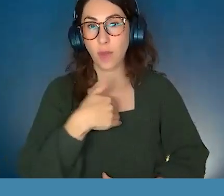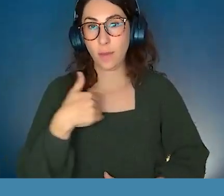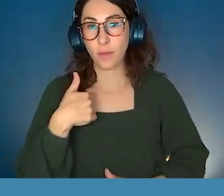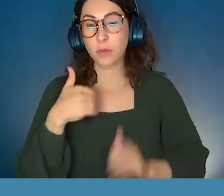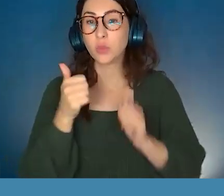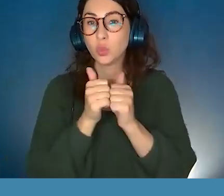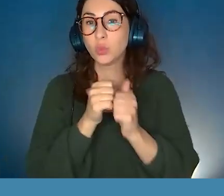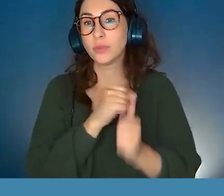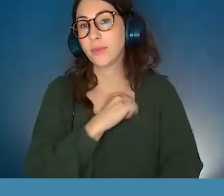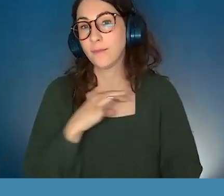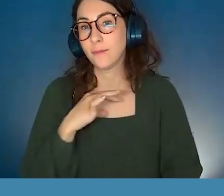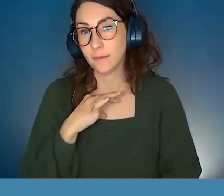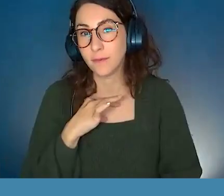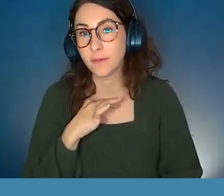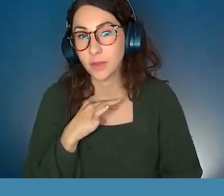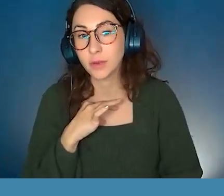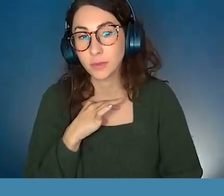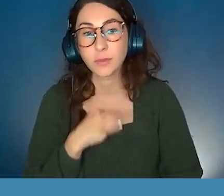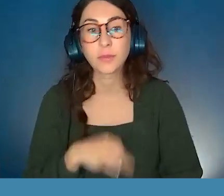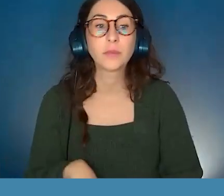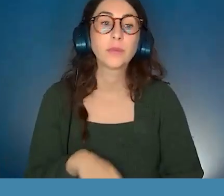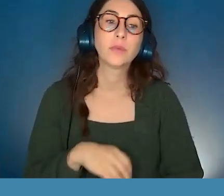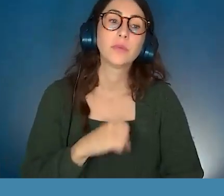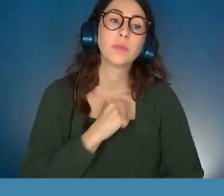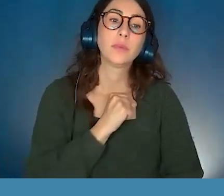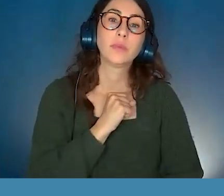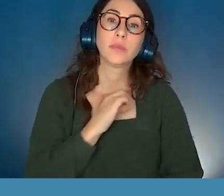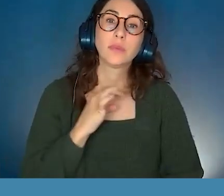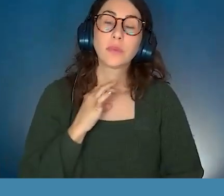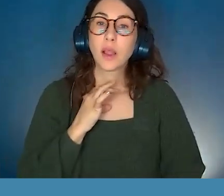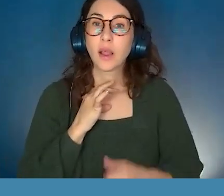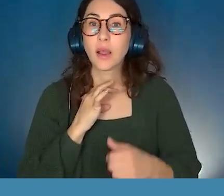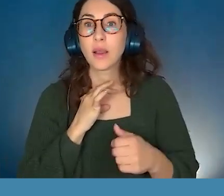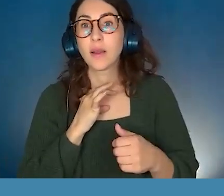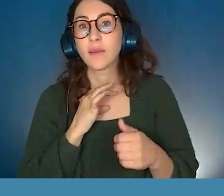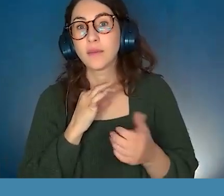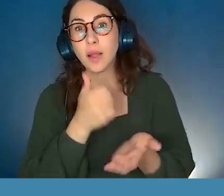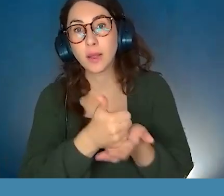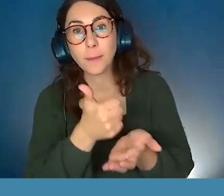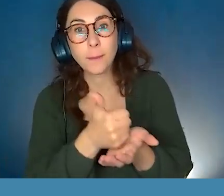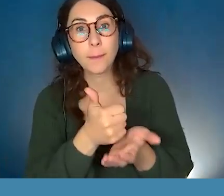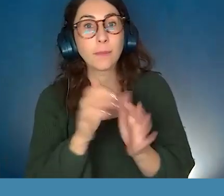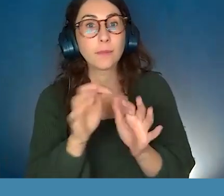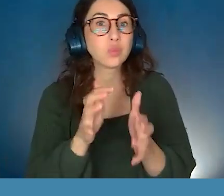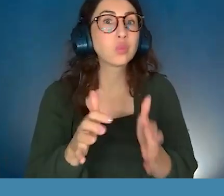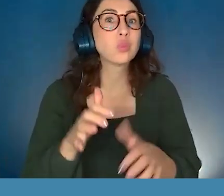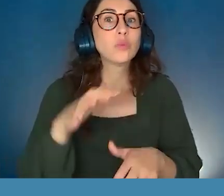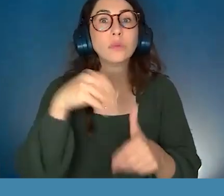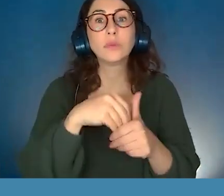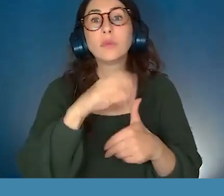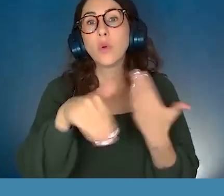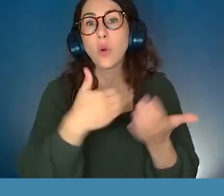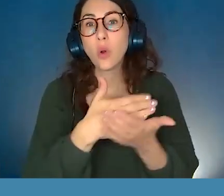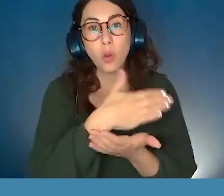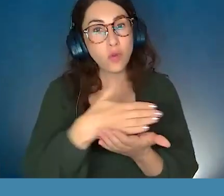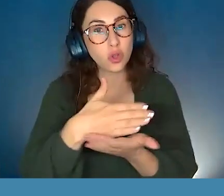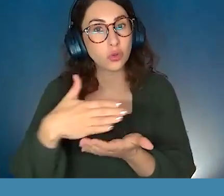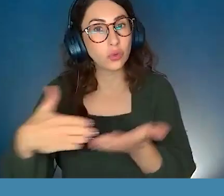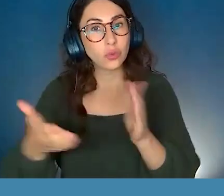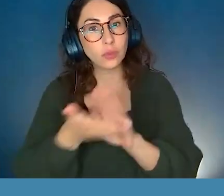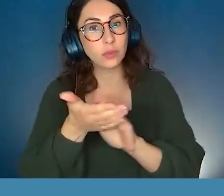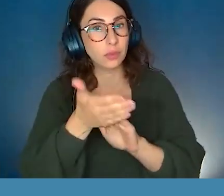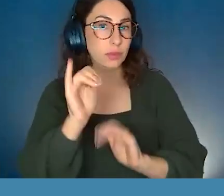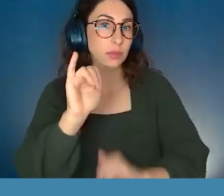The staff help the members participate in all aspects of the clubhouse, in all aspects of running